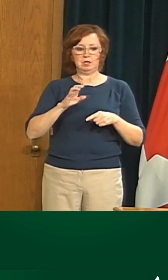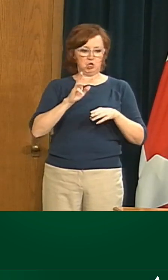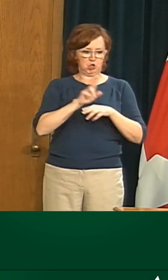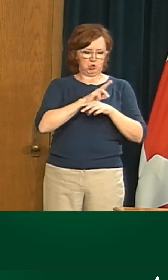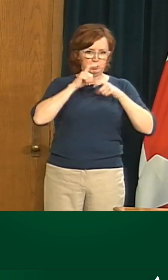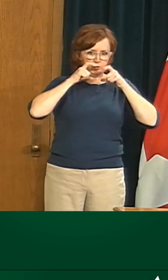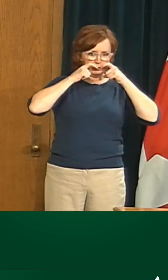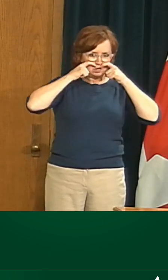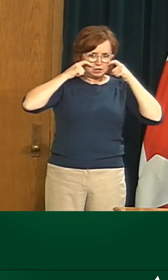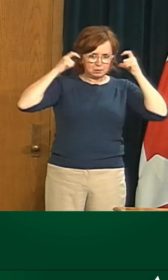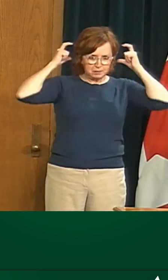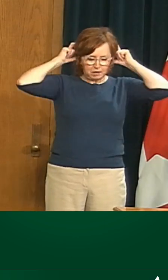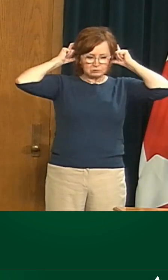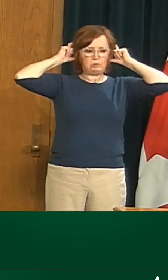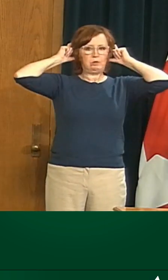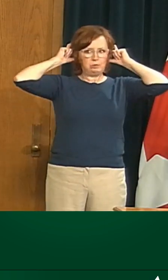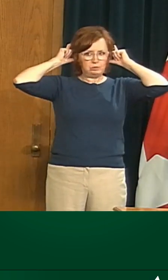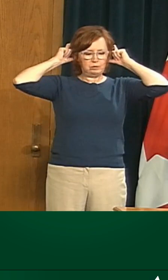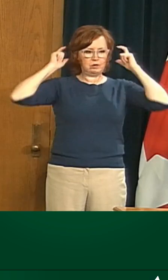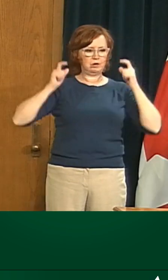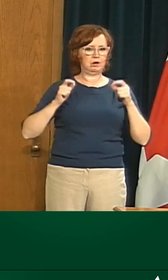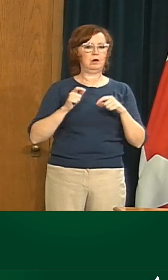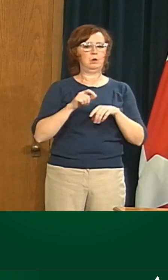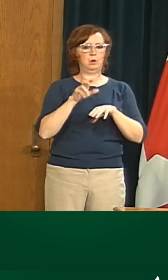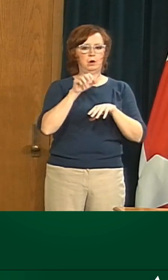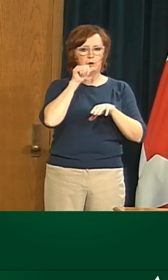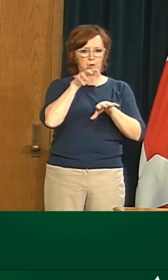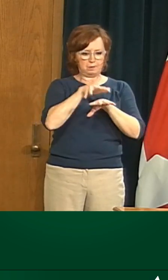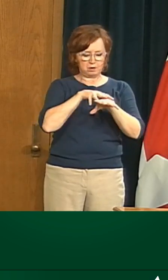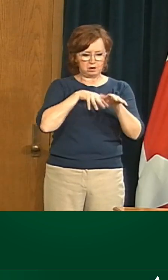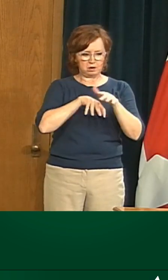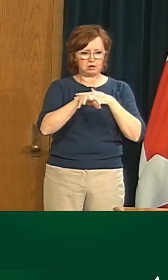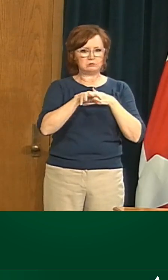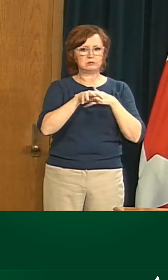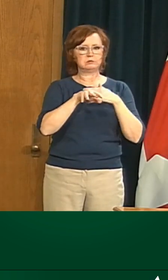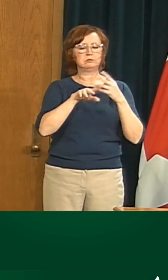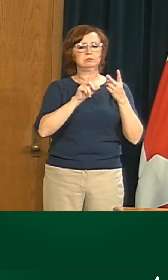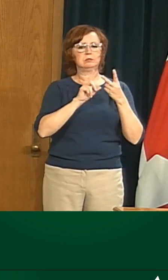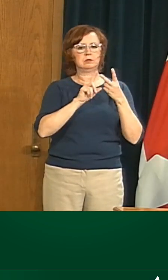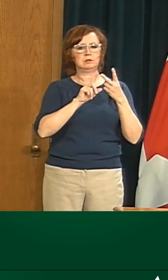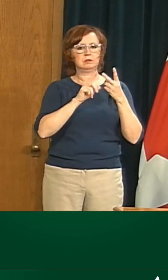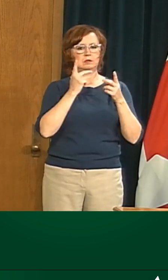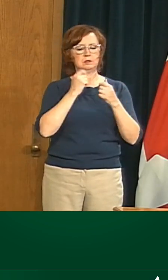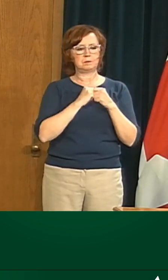providing their service is with